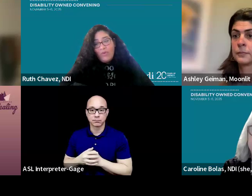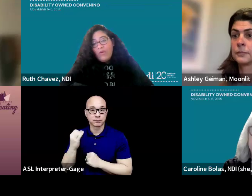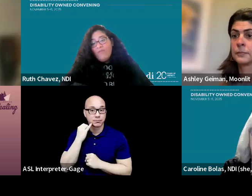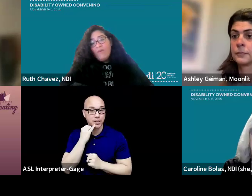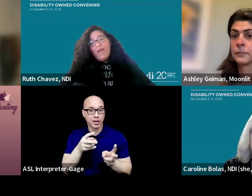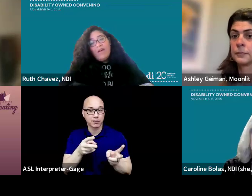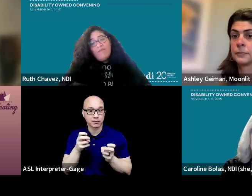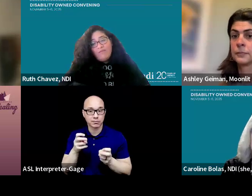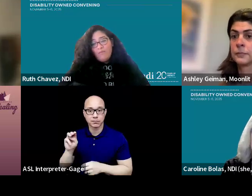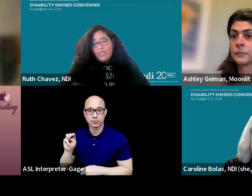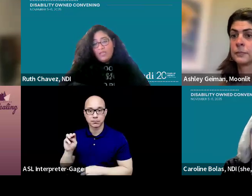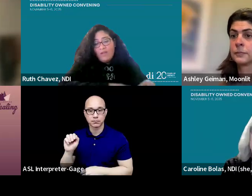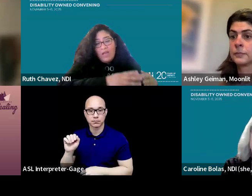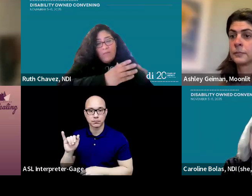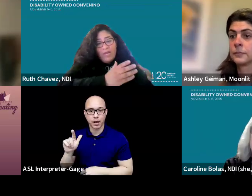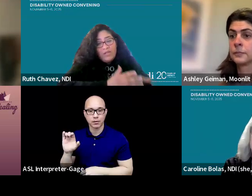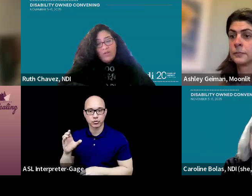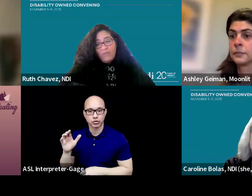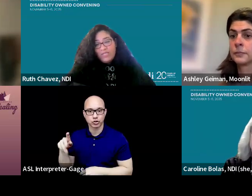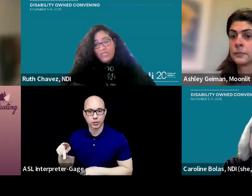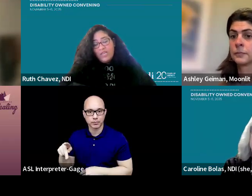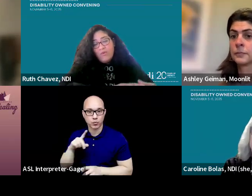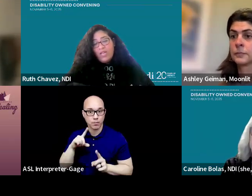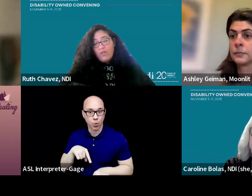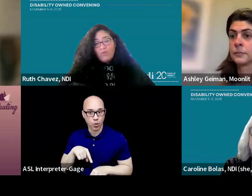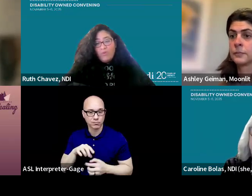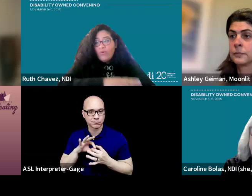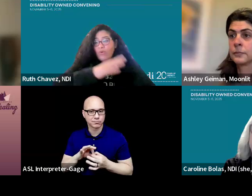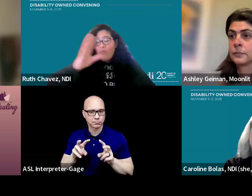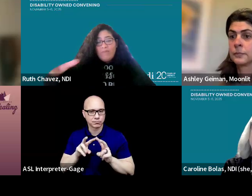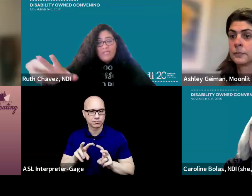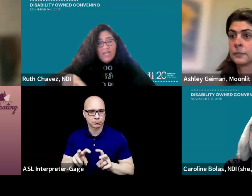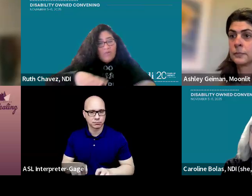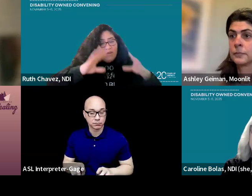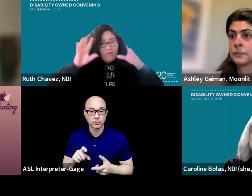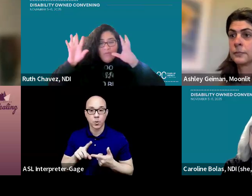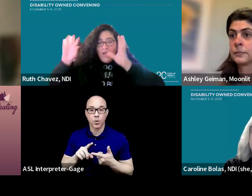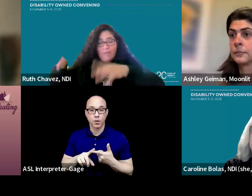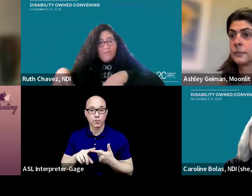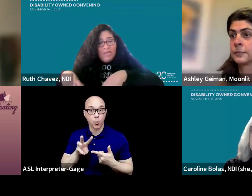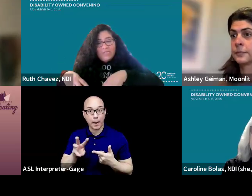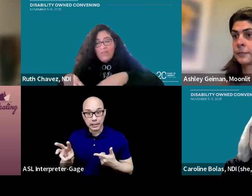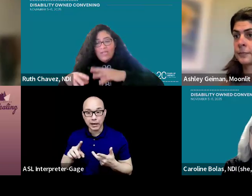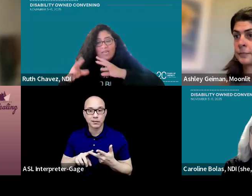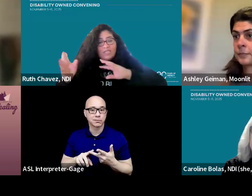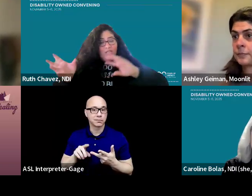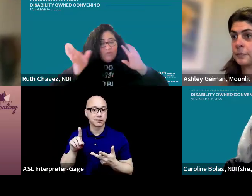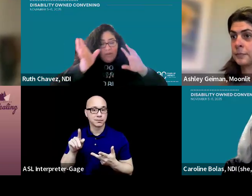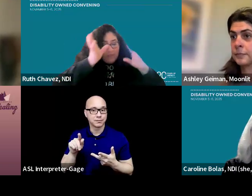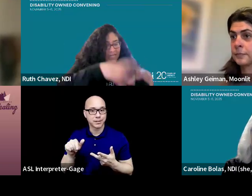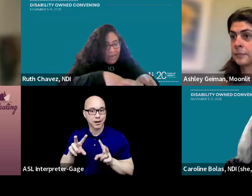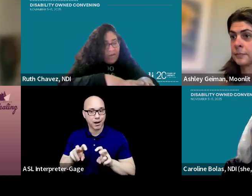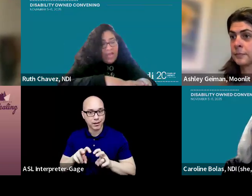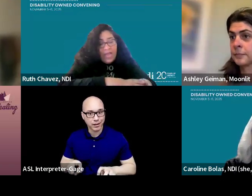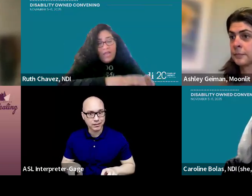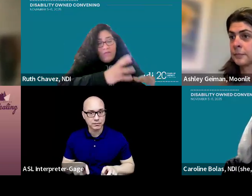analytics, or if you have information based on your business that you want to include, or your website, you copy and paste all that text and you